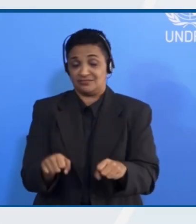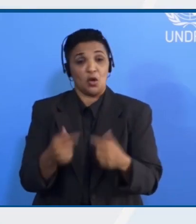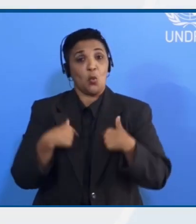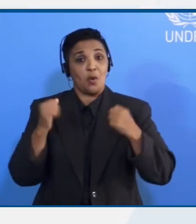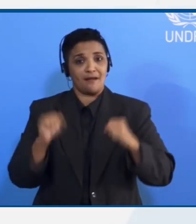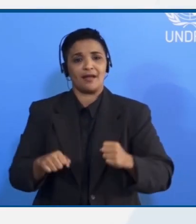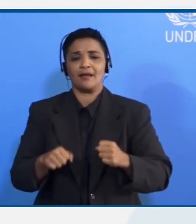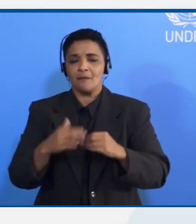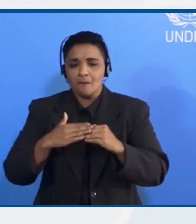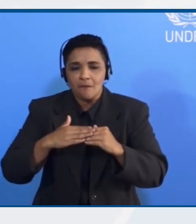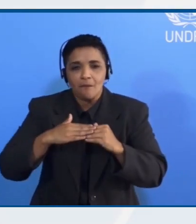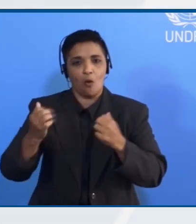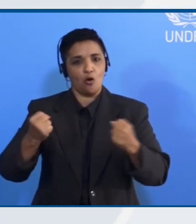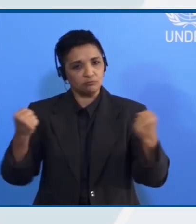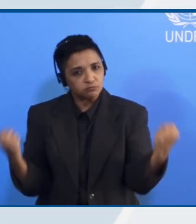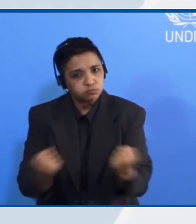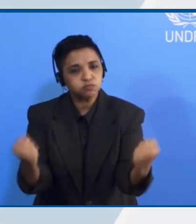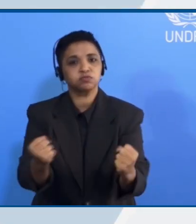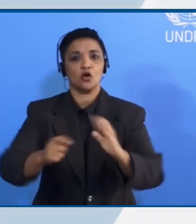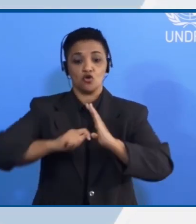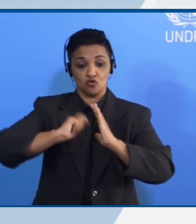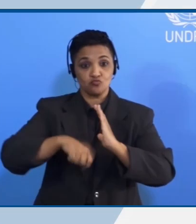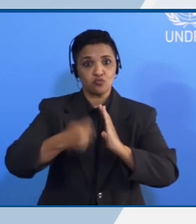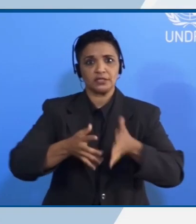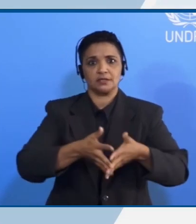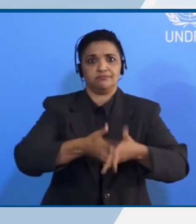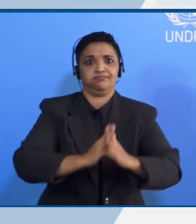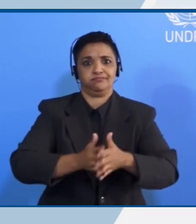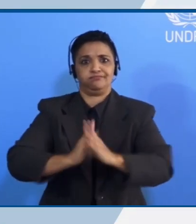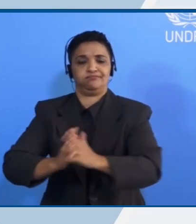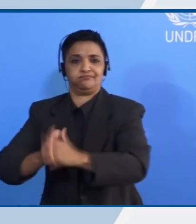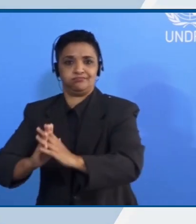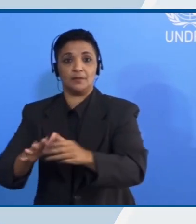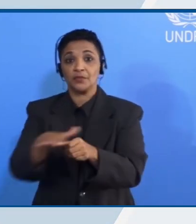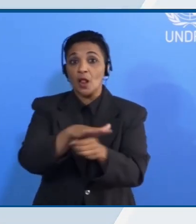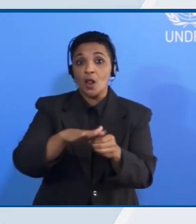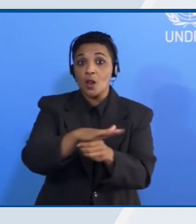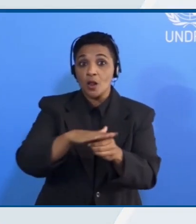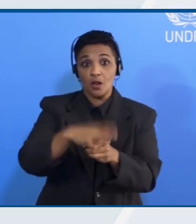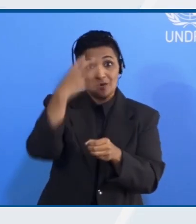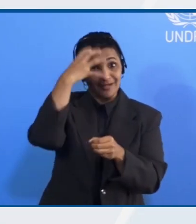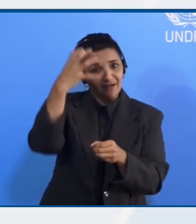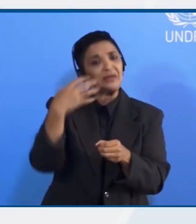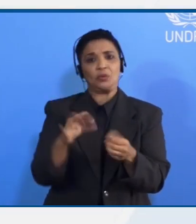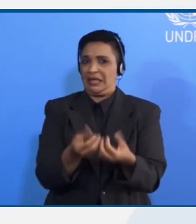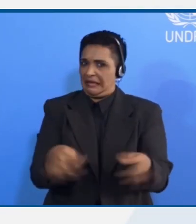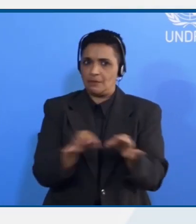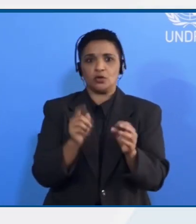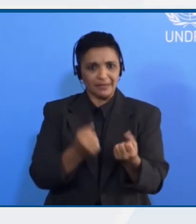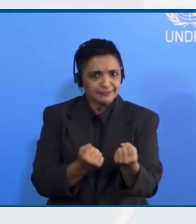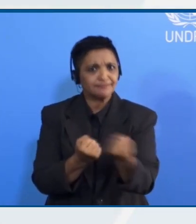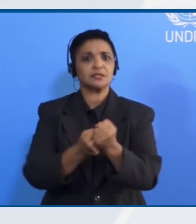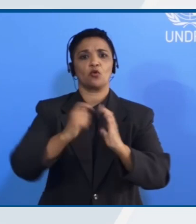can be done to make projects available, and the government, local governments play a central role in doing that. So I